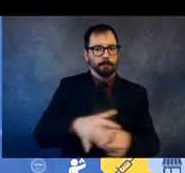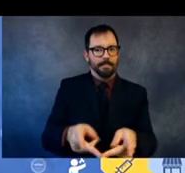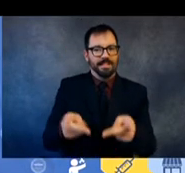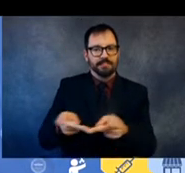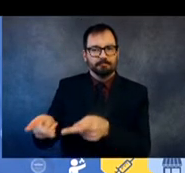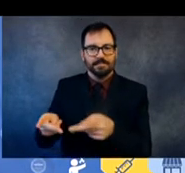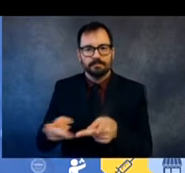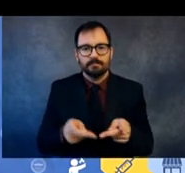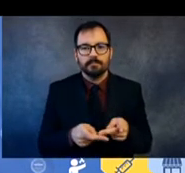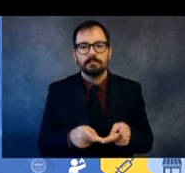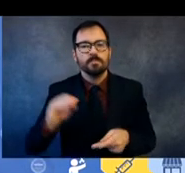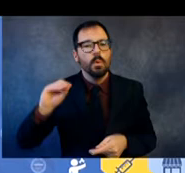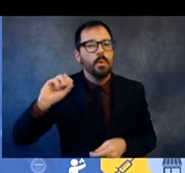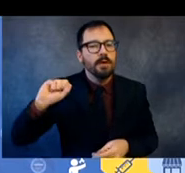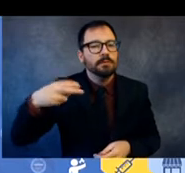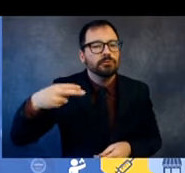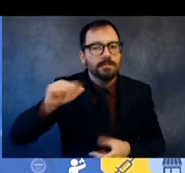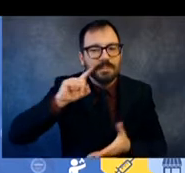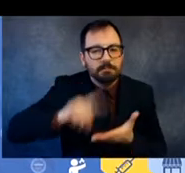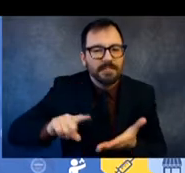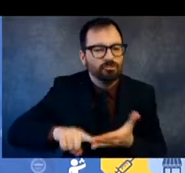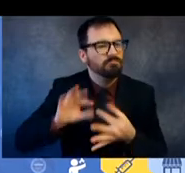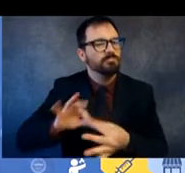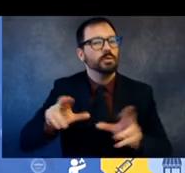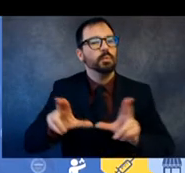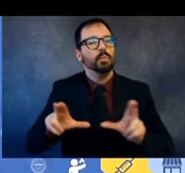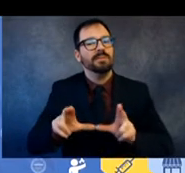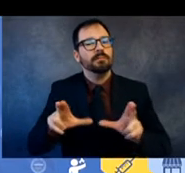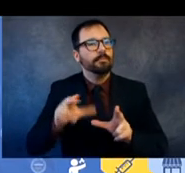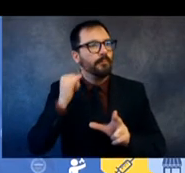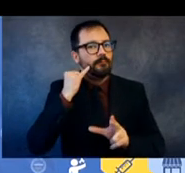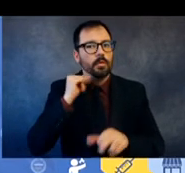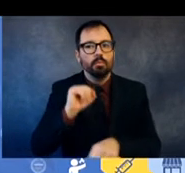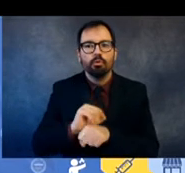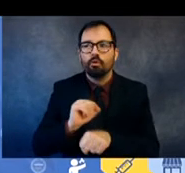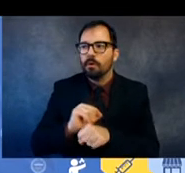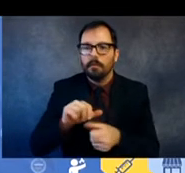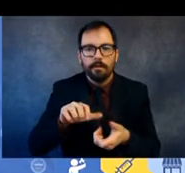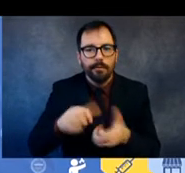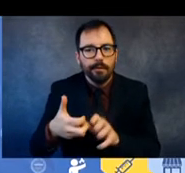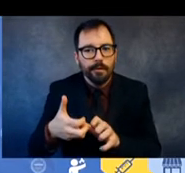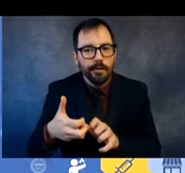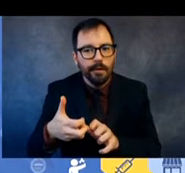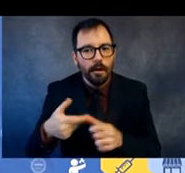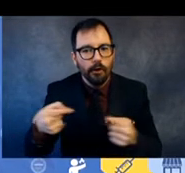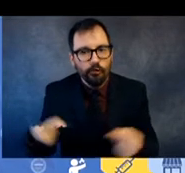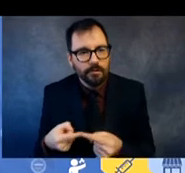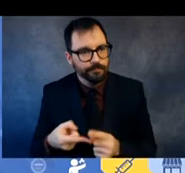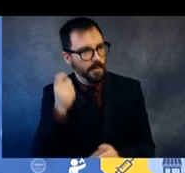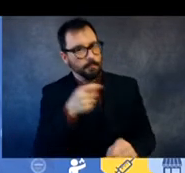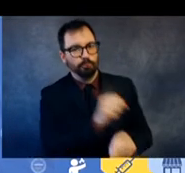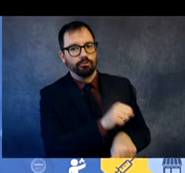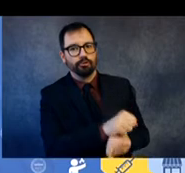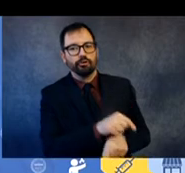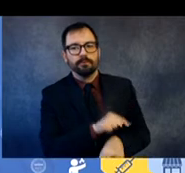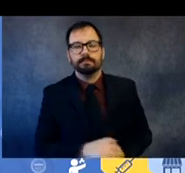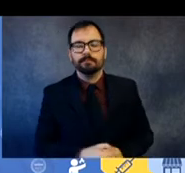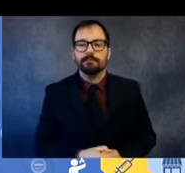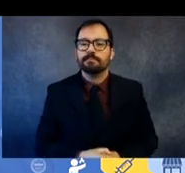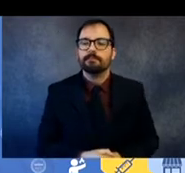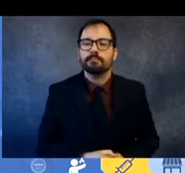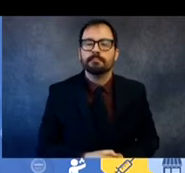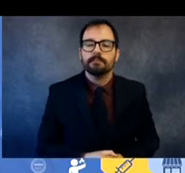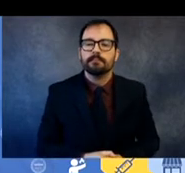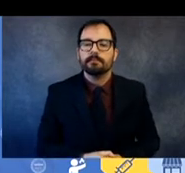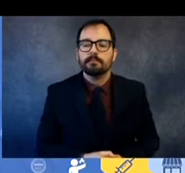presumption of work-related causation for anybody who gets COVID when they go back